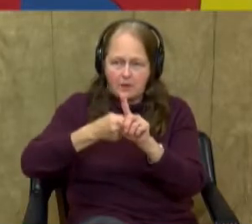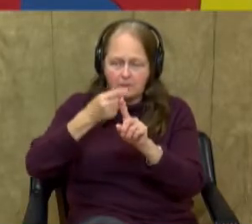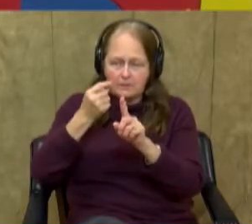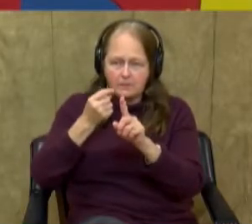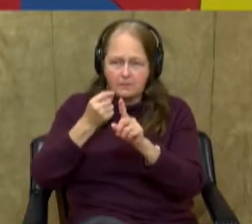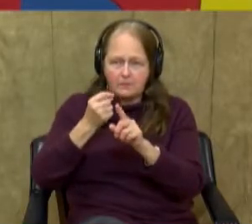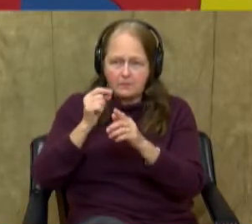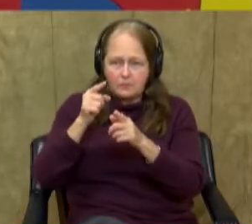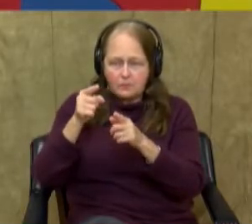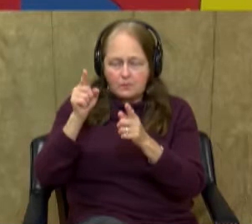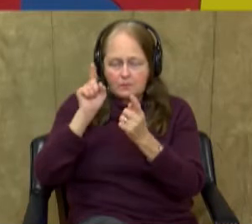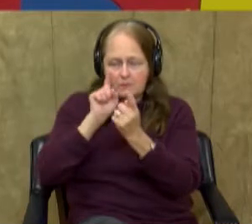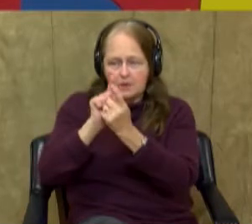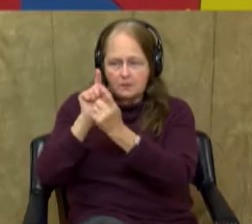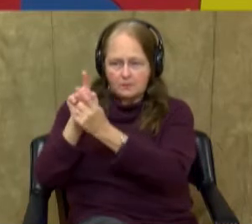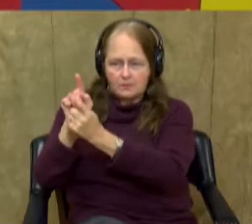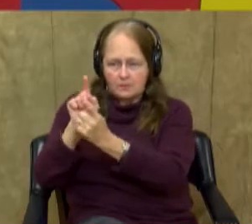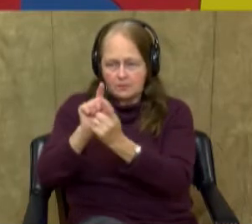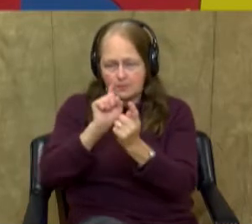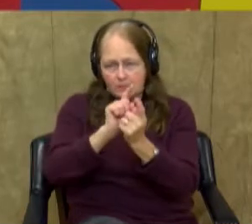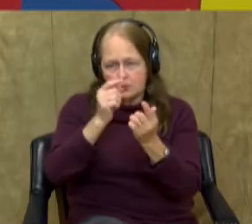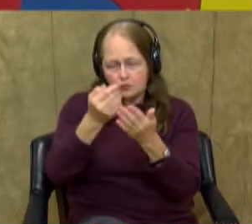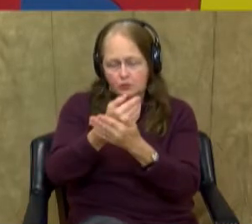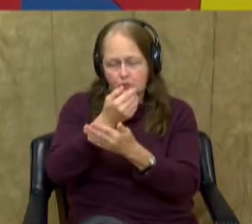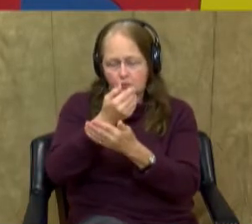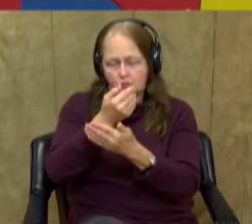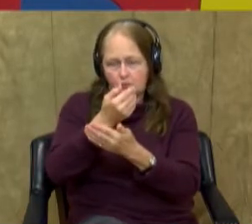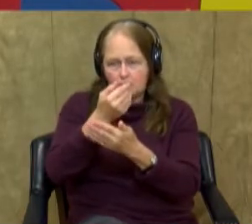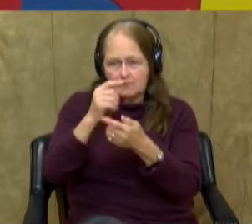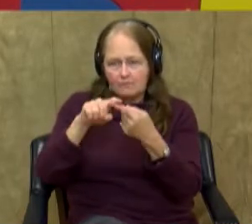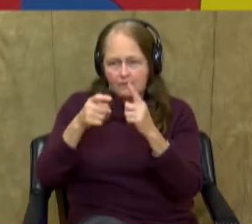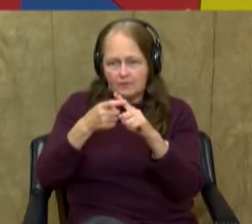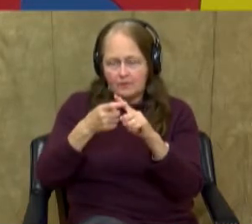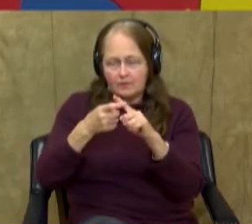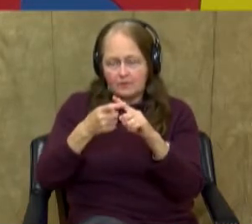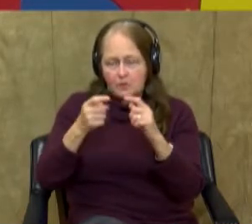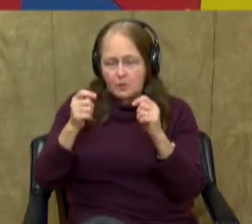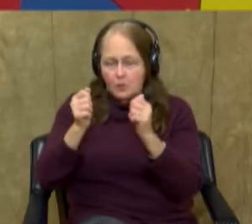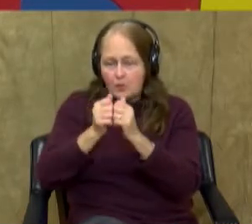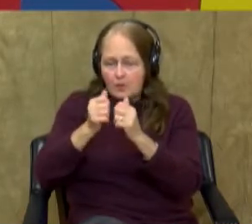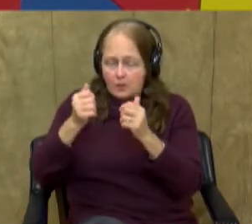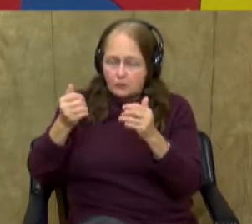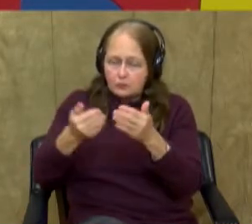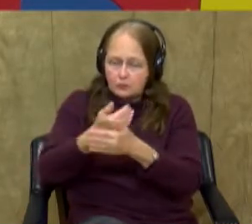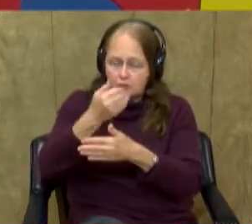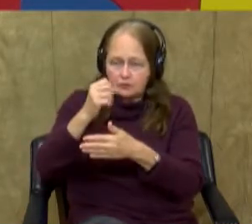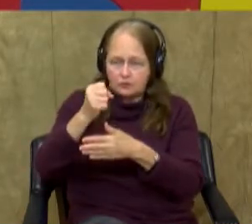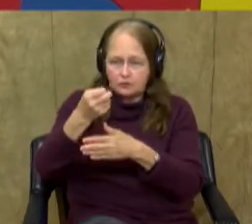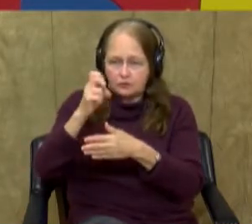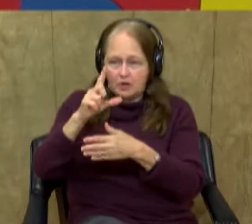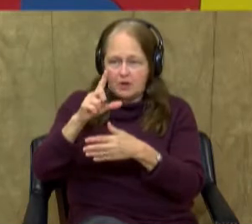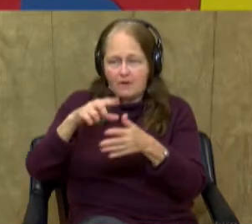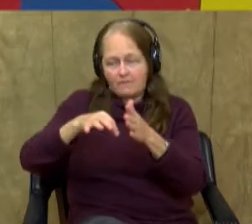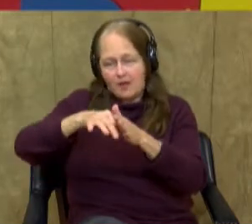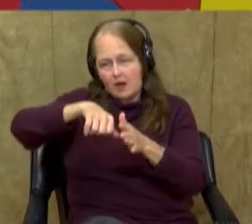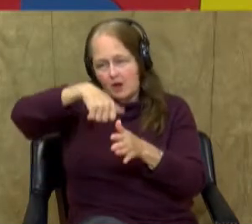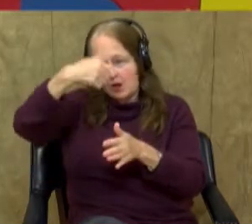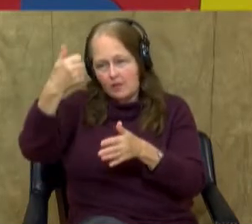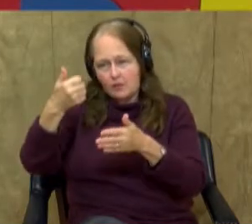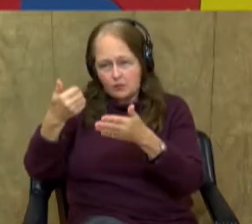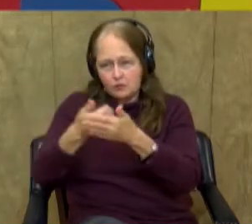friend because when he moved into his new shell, he had gotten too big for his little shell. He moved out, he found a new